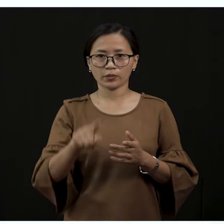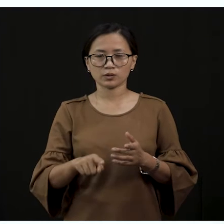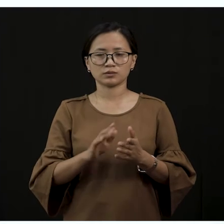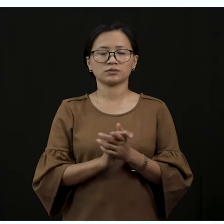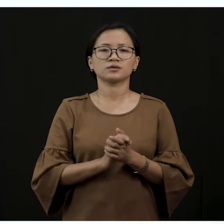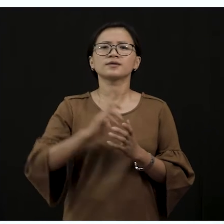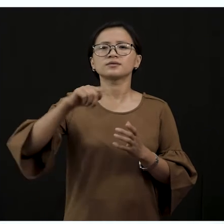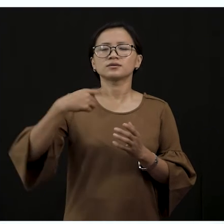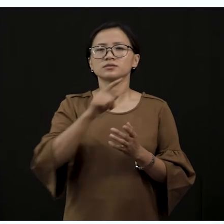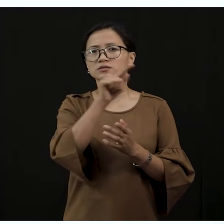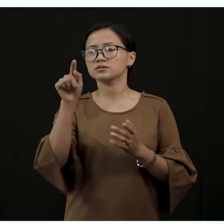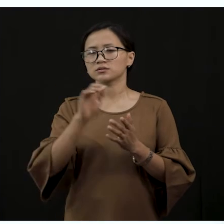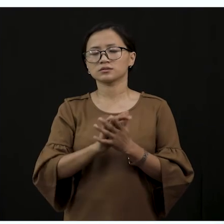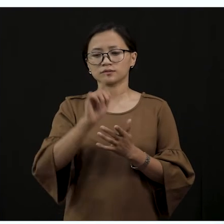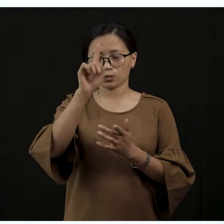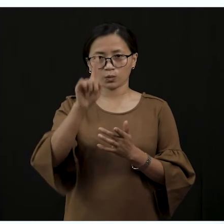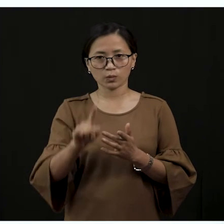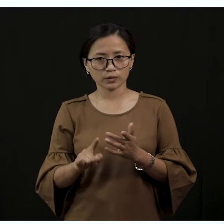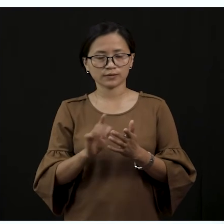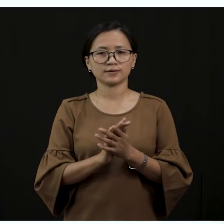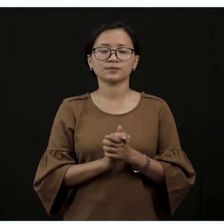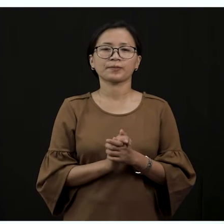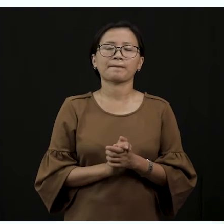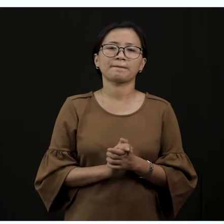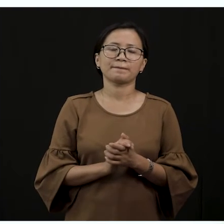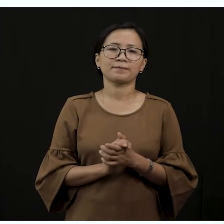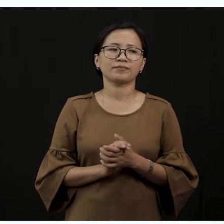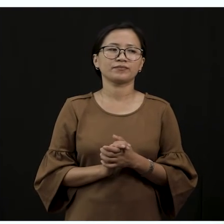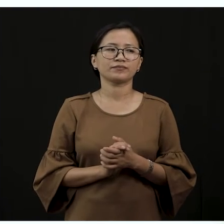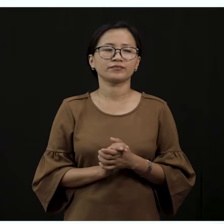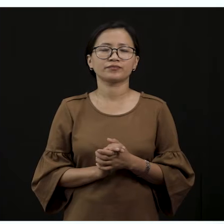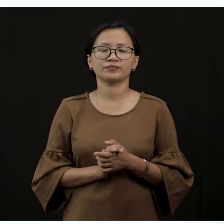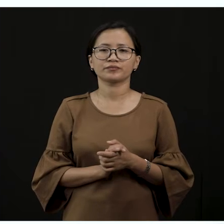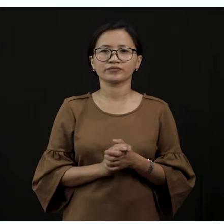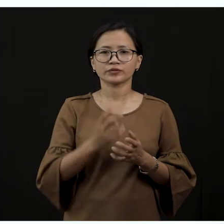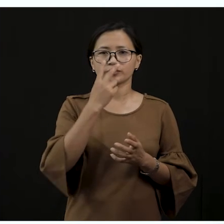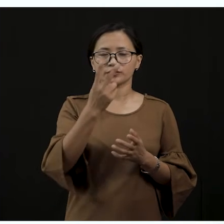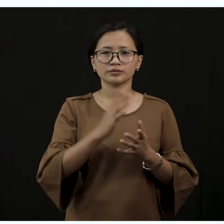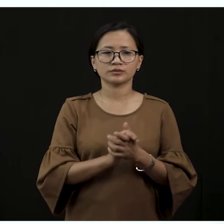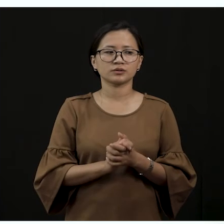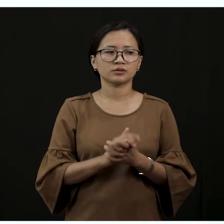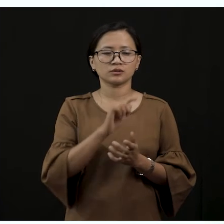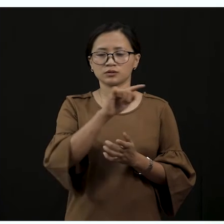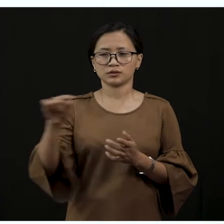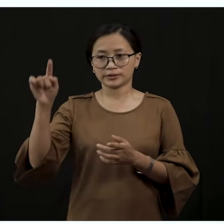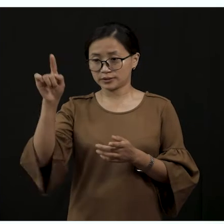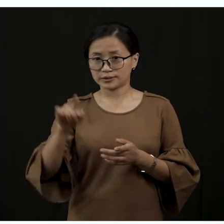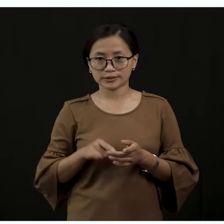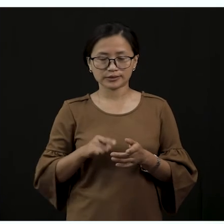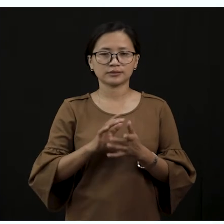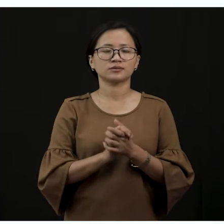is horizontal line and this is vertical line. This is vertical line and these are